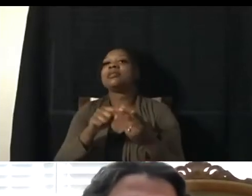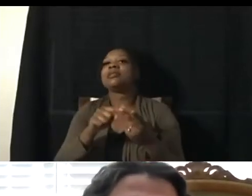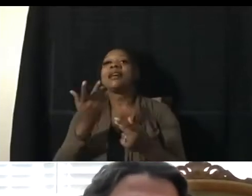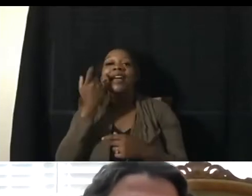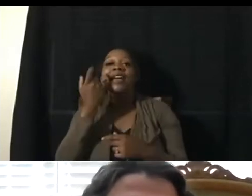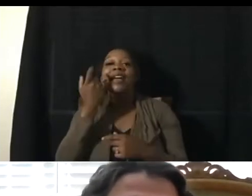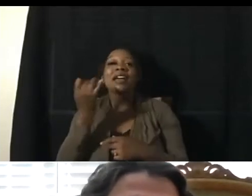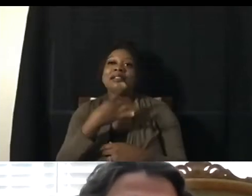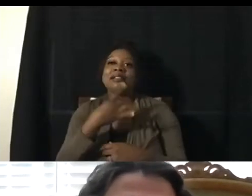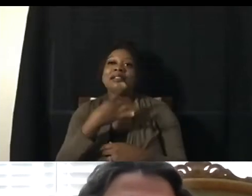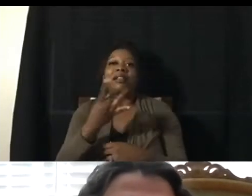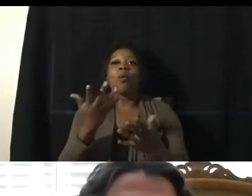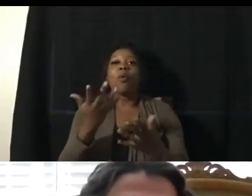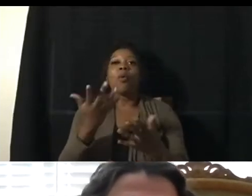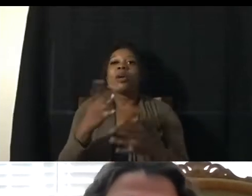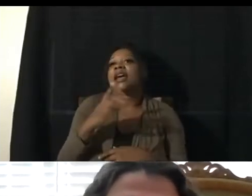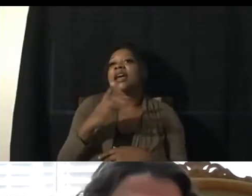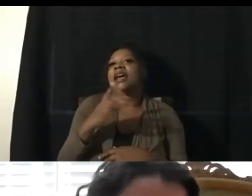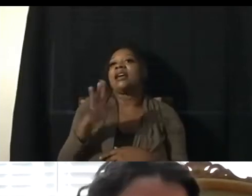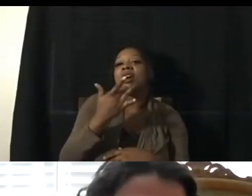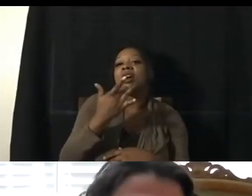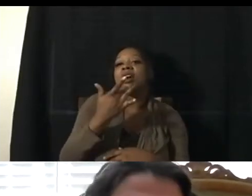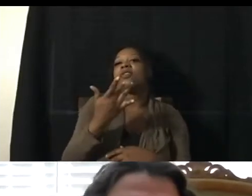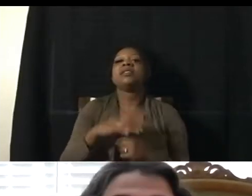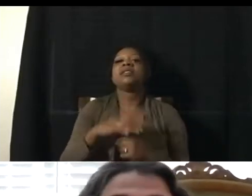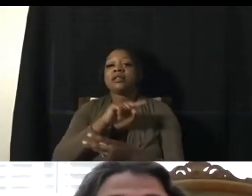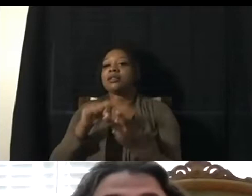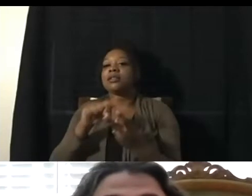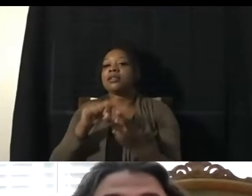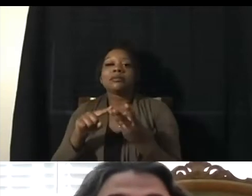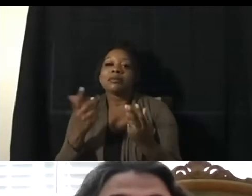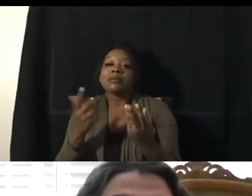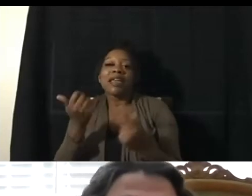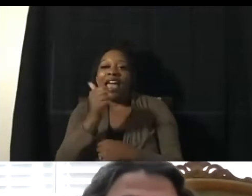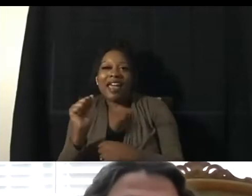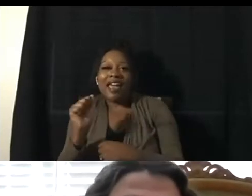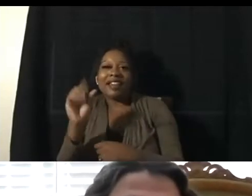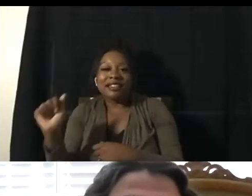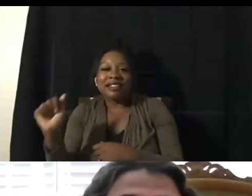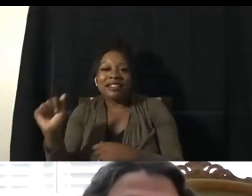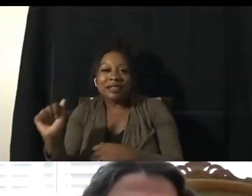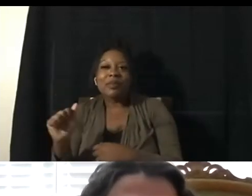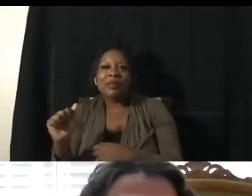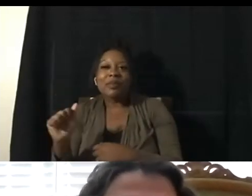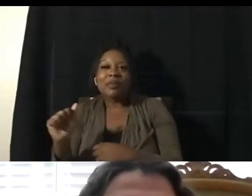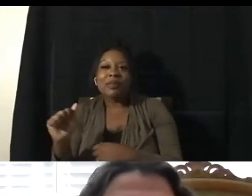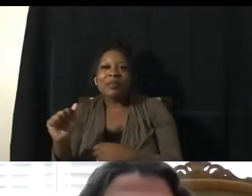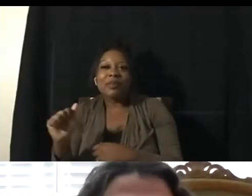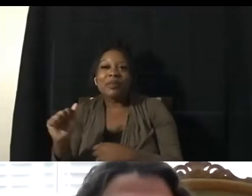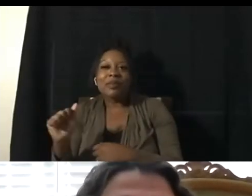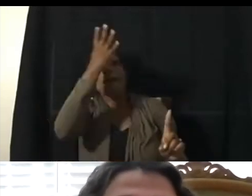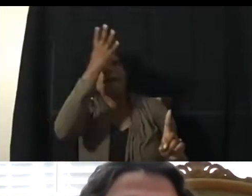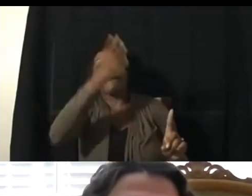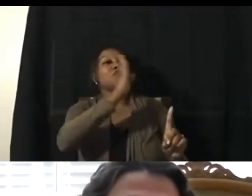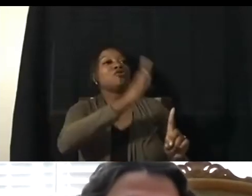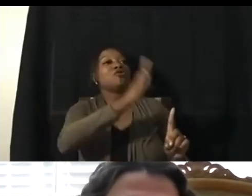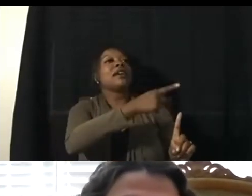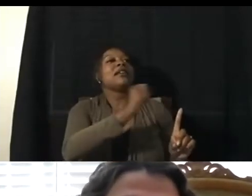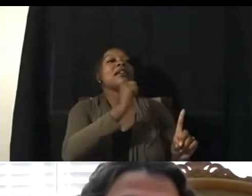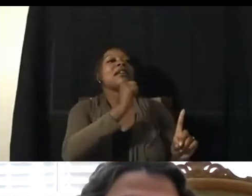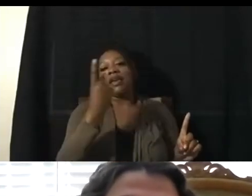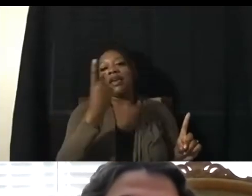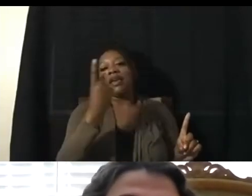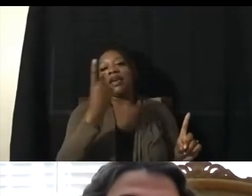able-bodied person, cis white male, might not see. So the more different experiences and perspectives that come